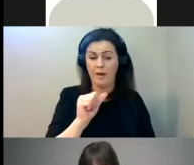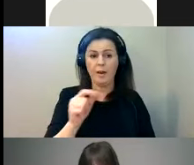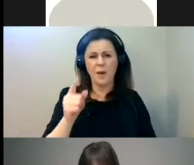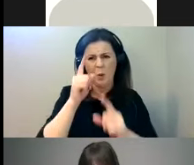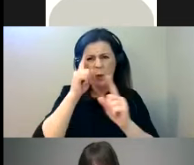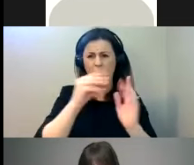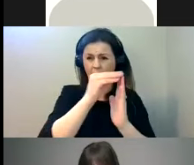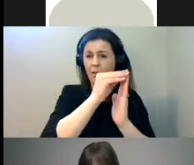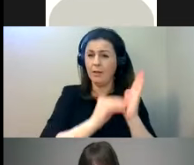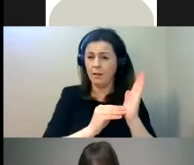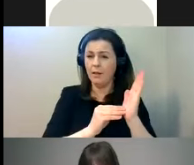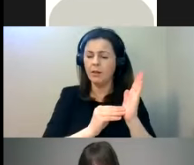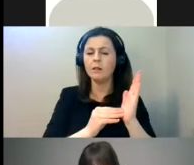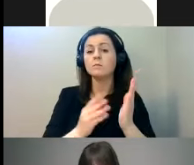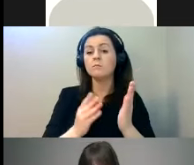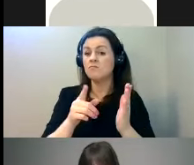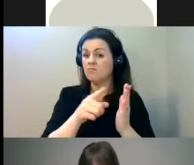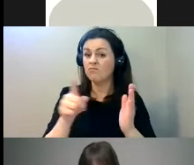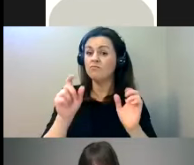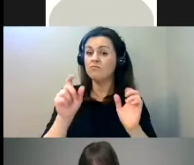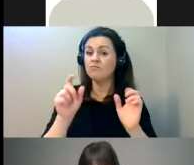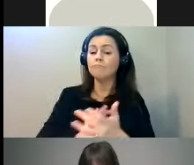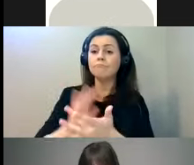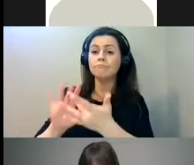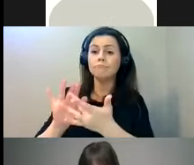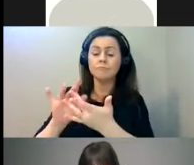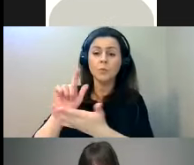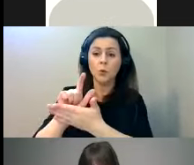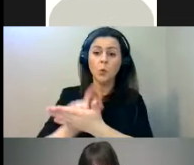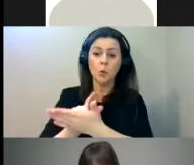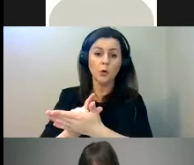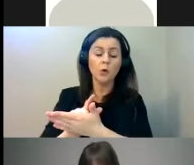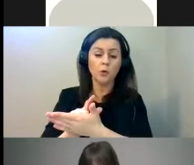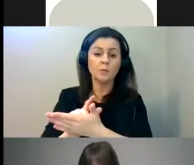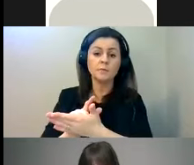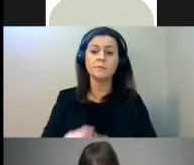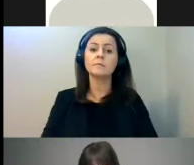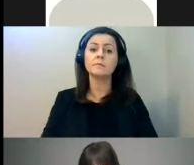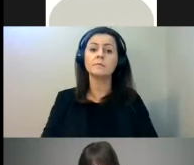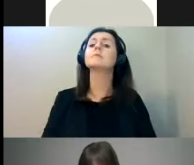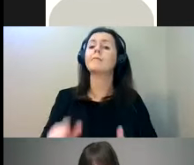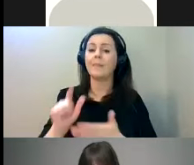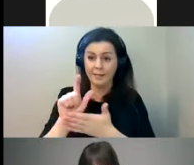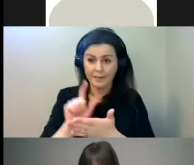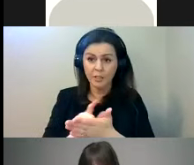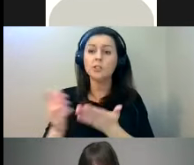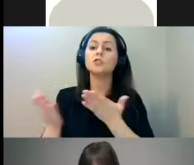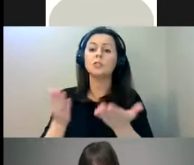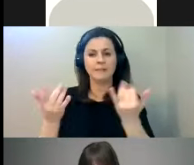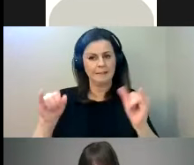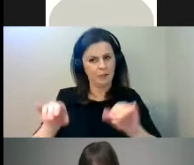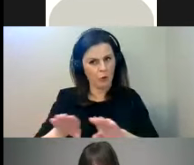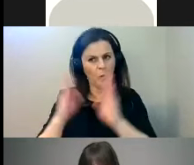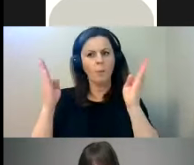to contact a lawyer. Know that legal services are essential services during the